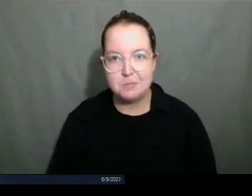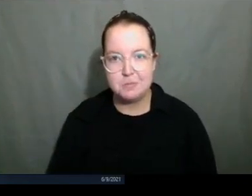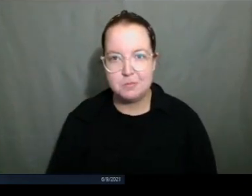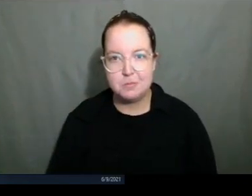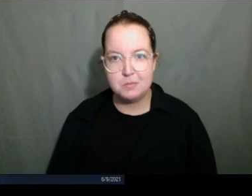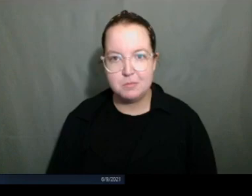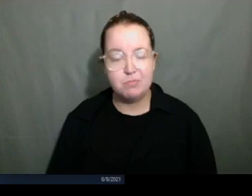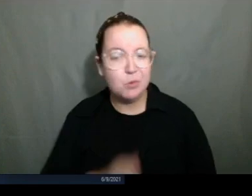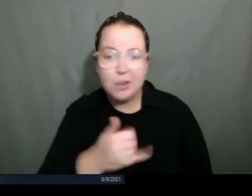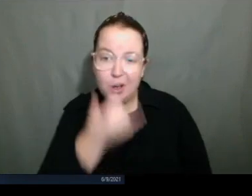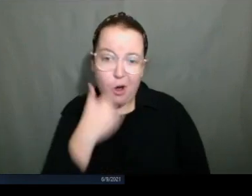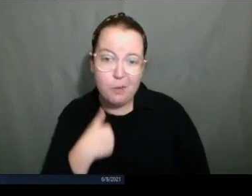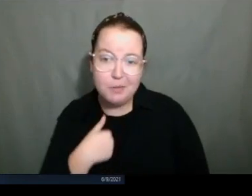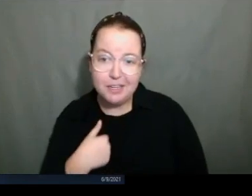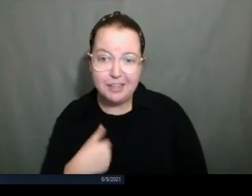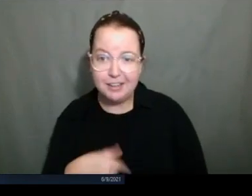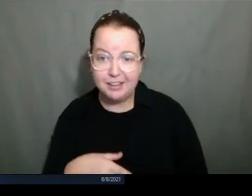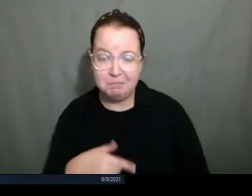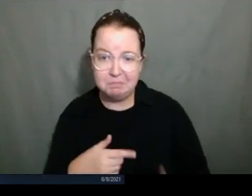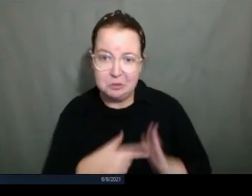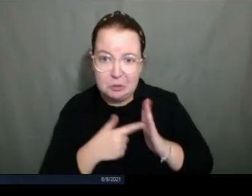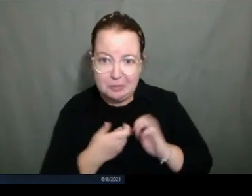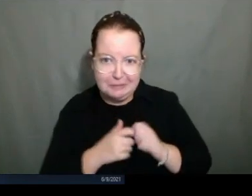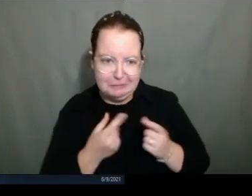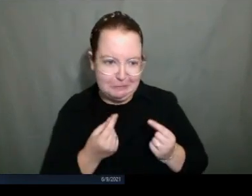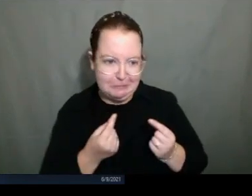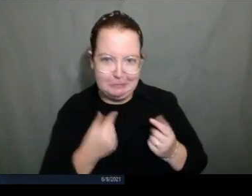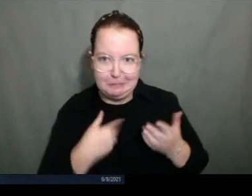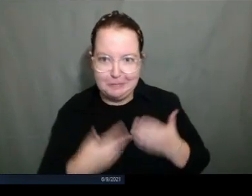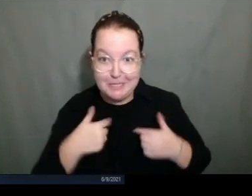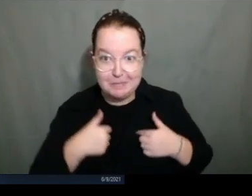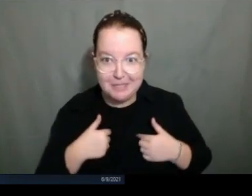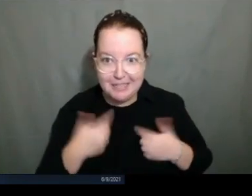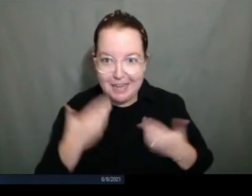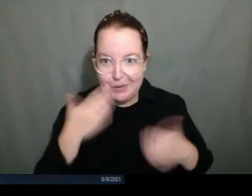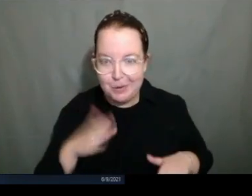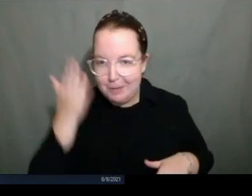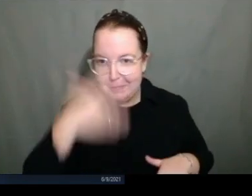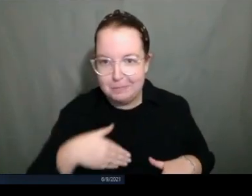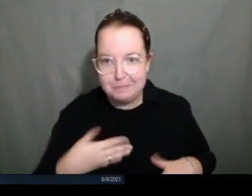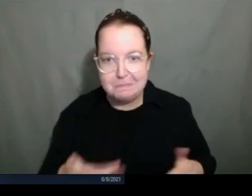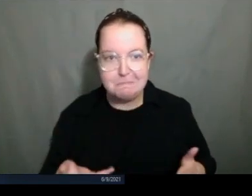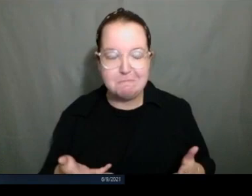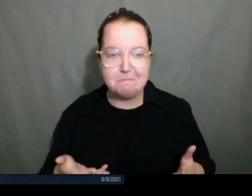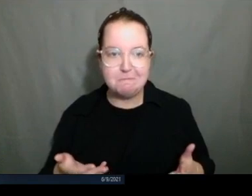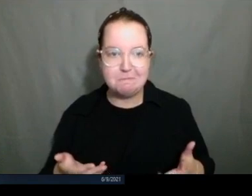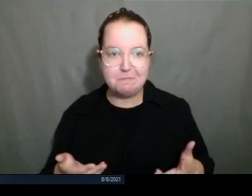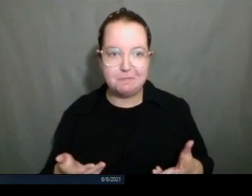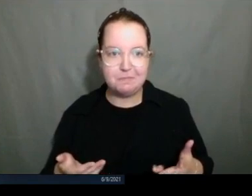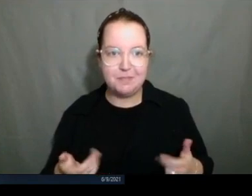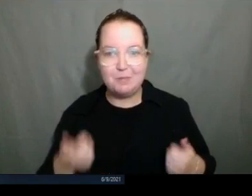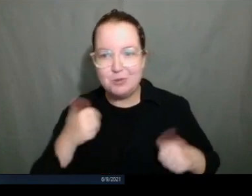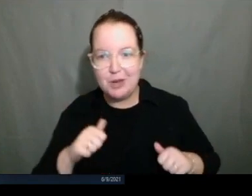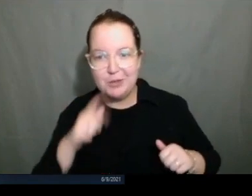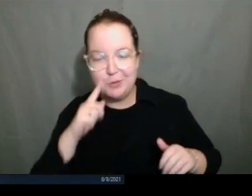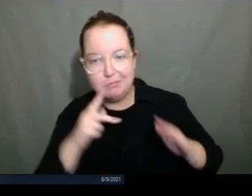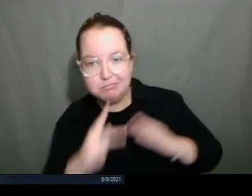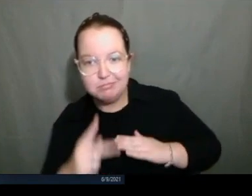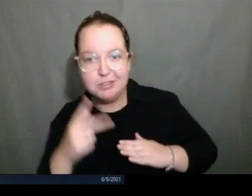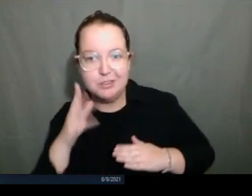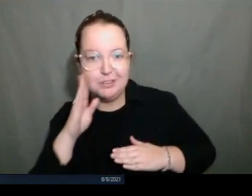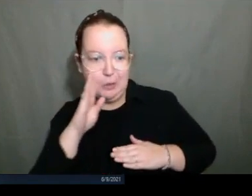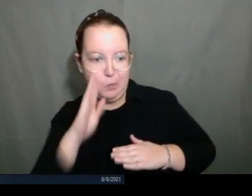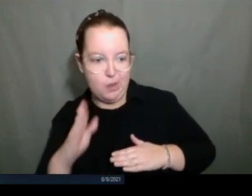give me a call if you want. I can walk through it just to see if I'm missing it. Like I said, I'm trying to anticipate the problems they're having because